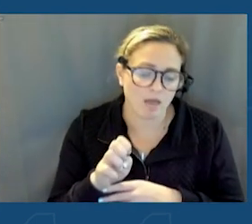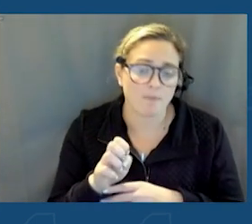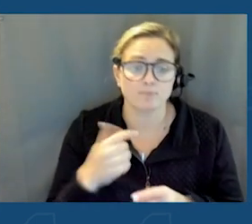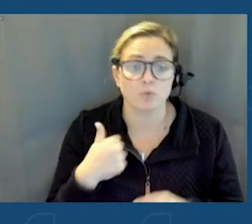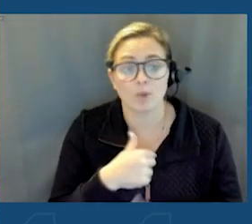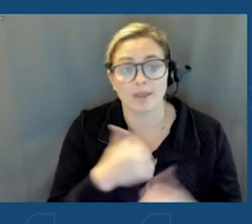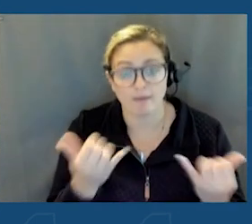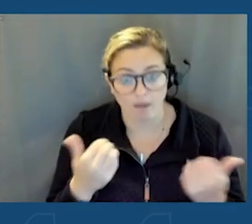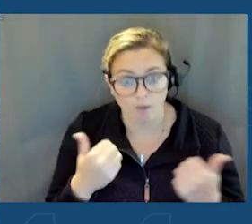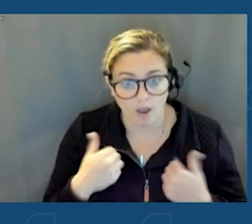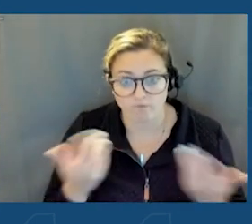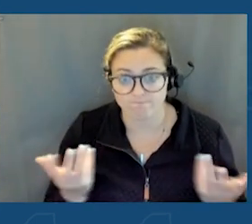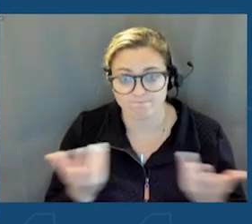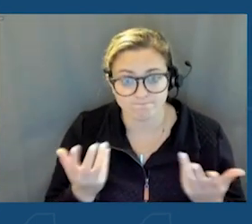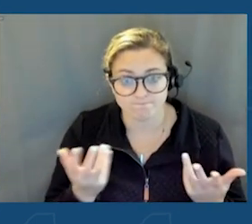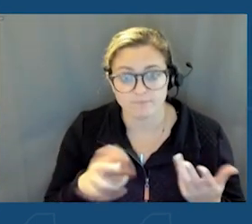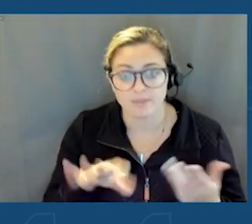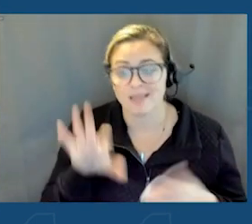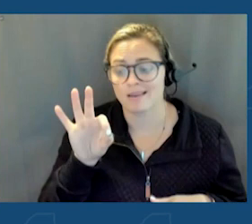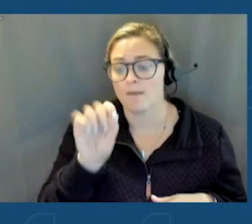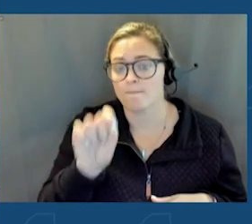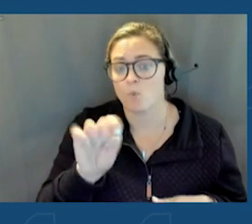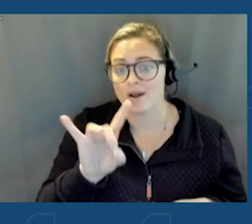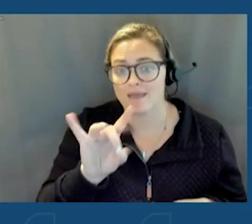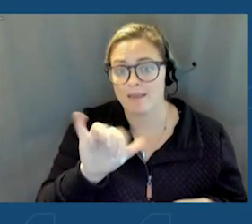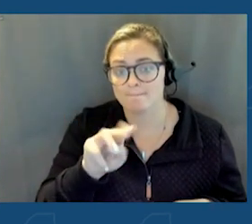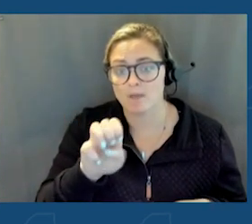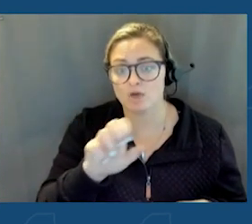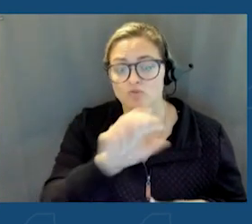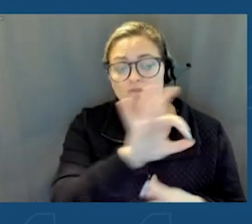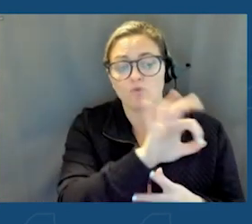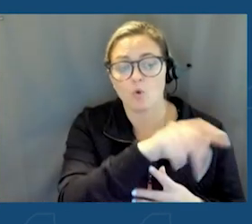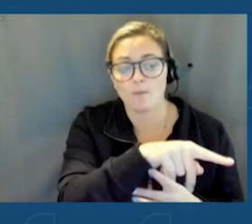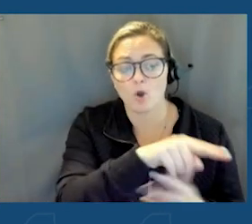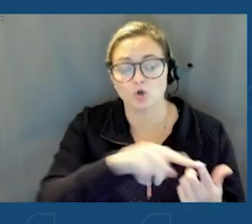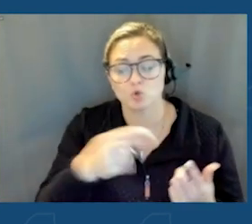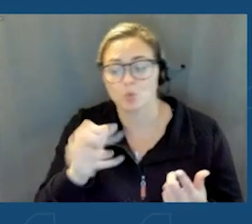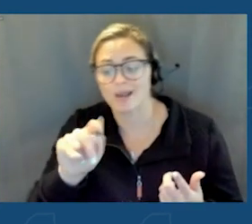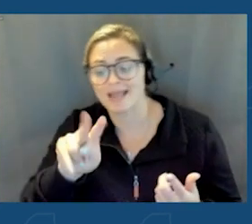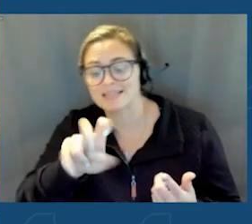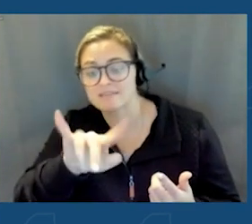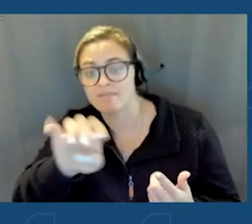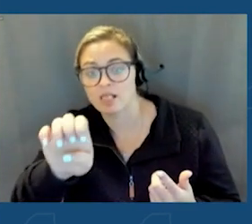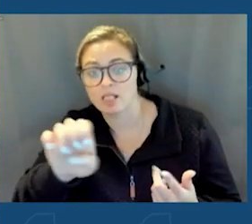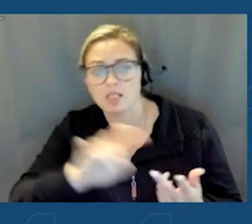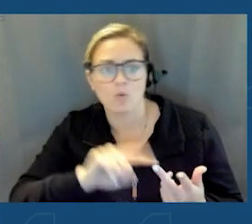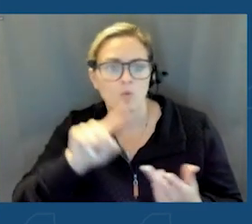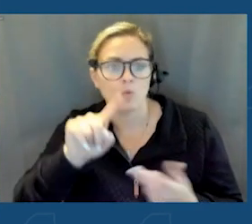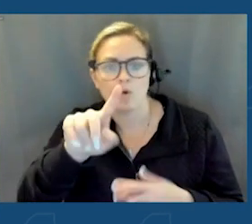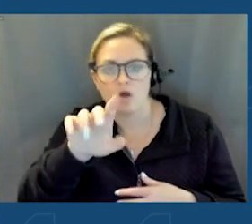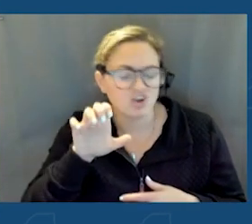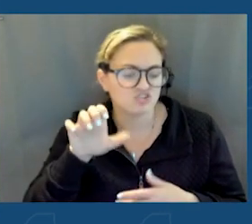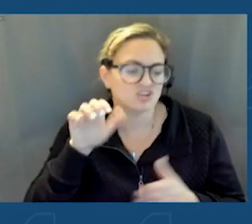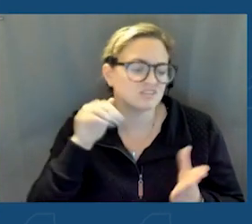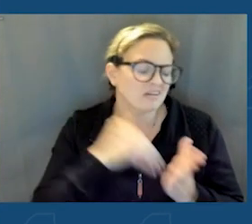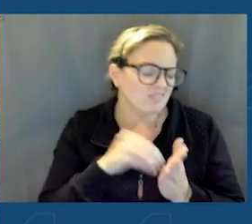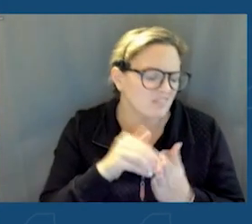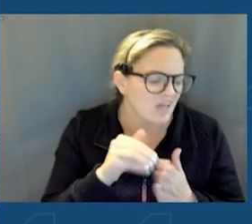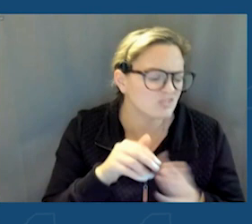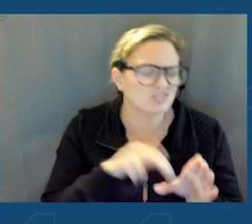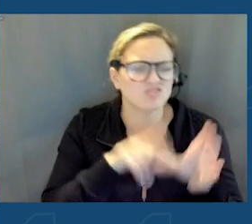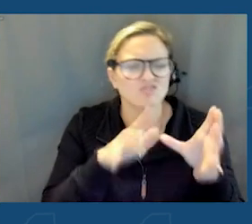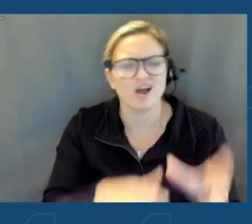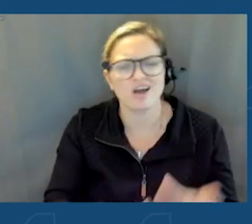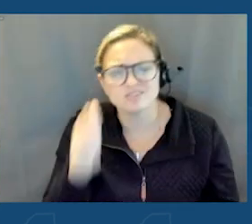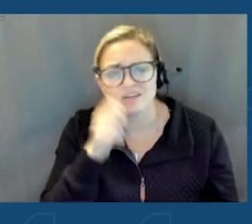have 9.8 miles from Floral Park to Hicksville, and literally hundreds of thousands of riders every single day are going